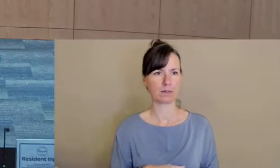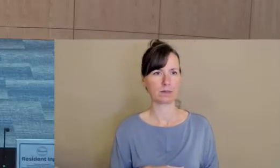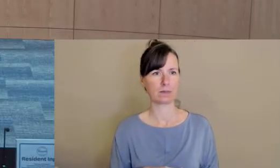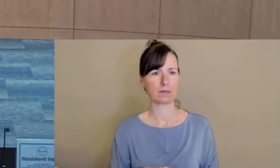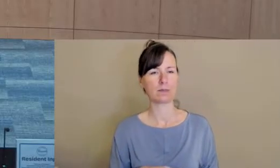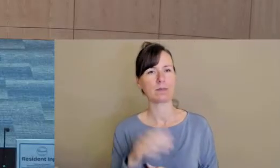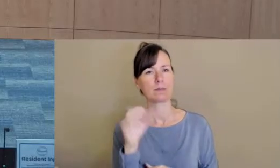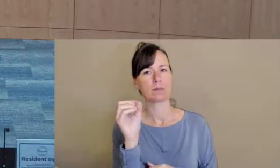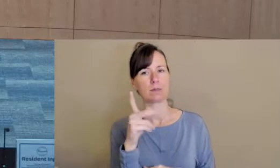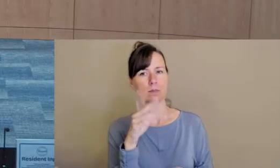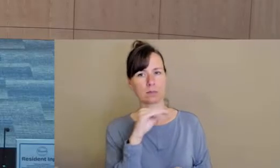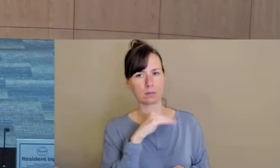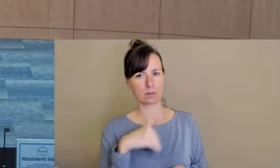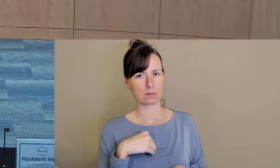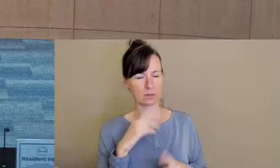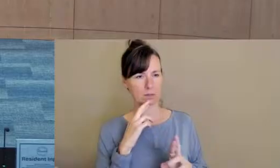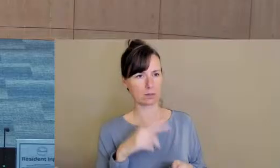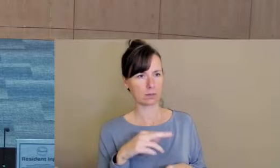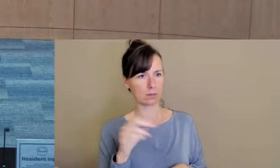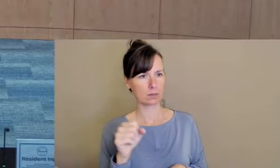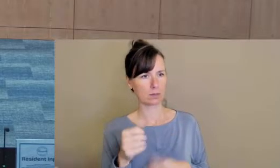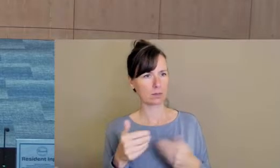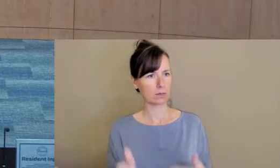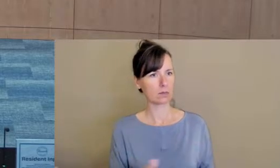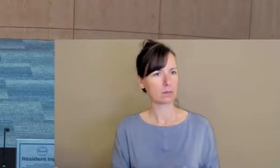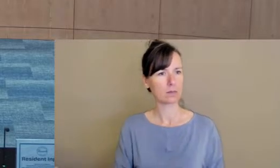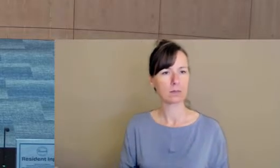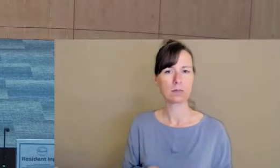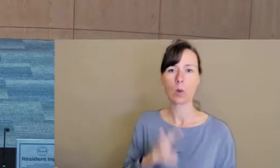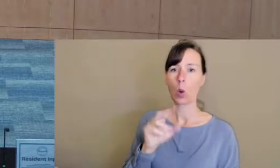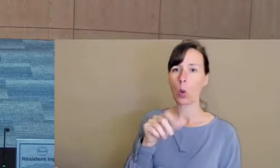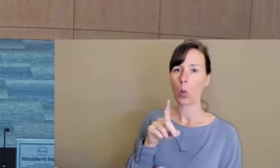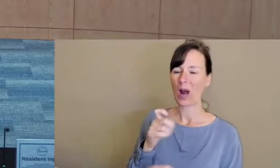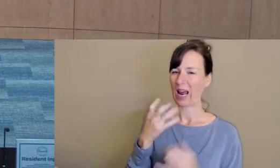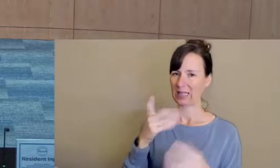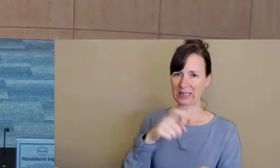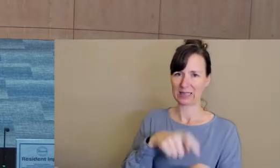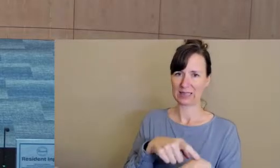Okay. Yes, go ahead. What's the timeline for it?